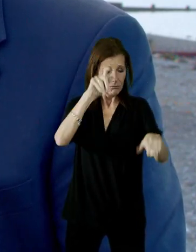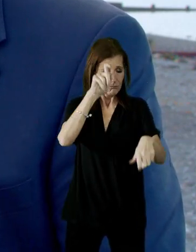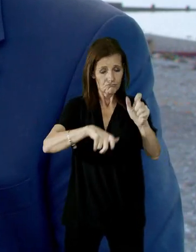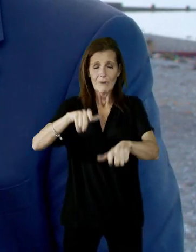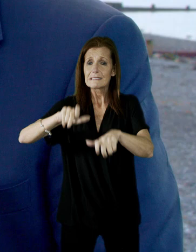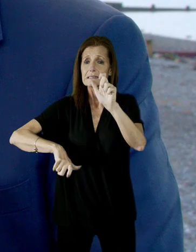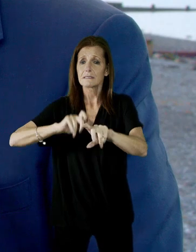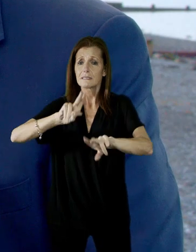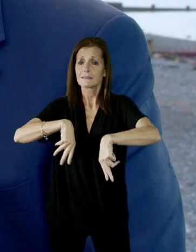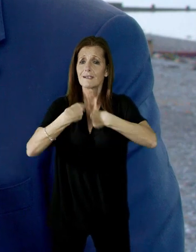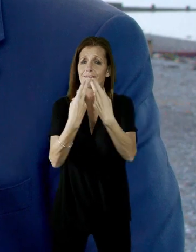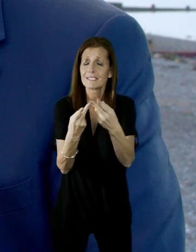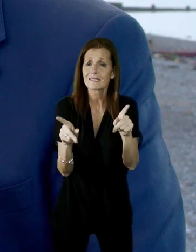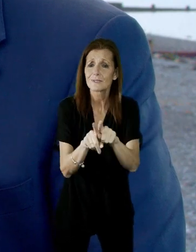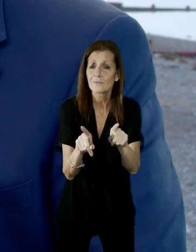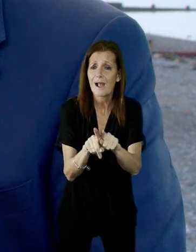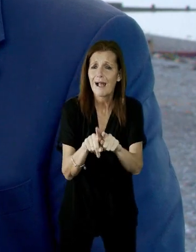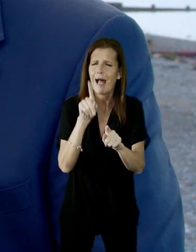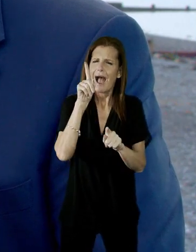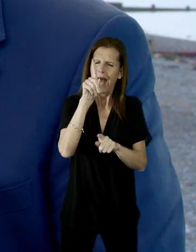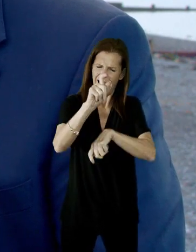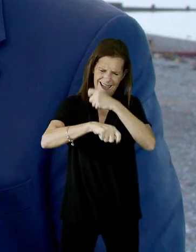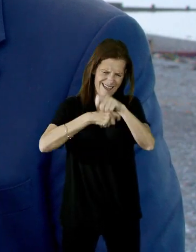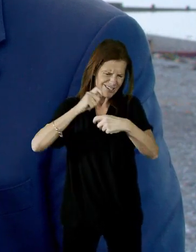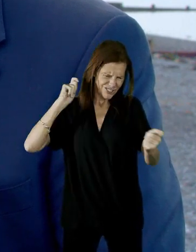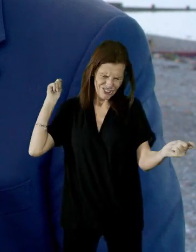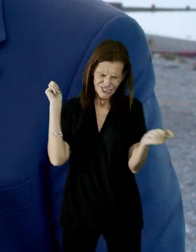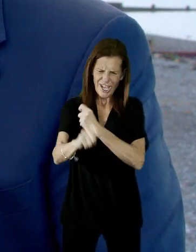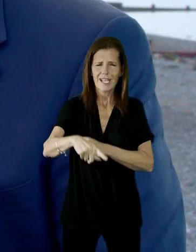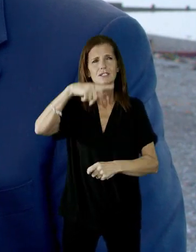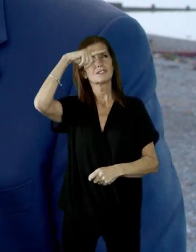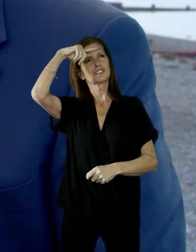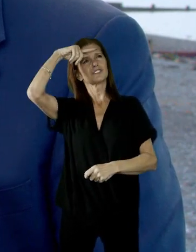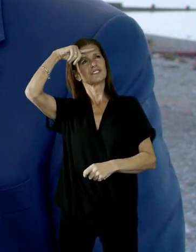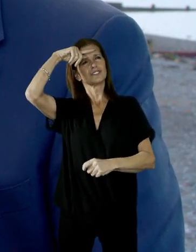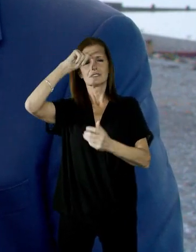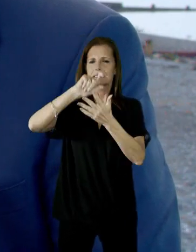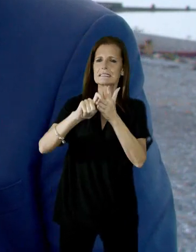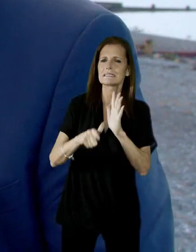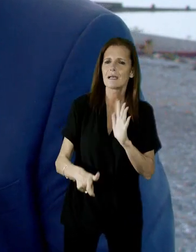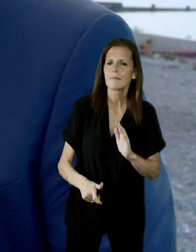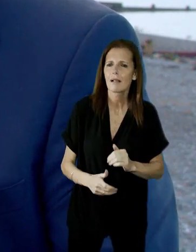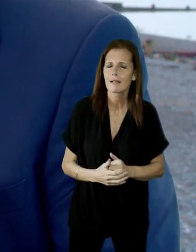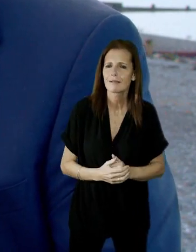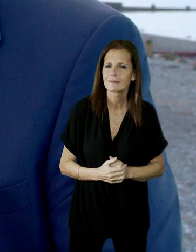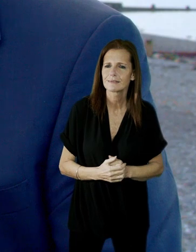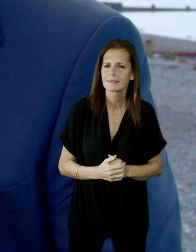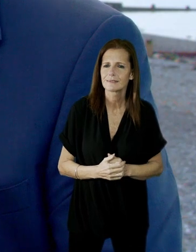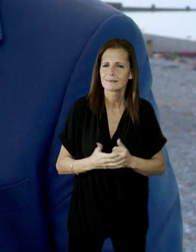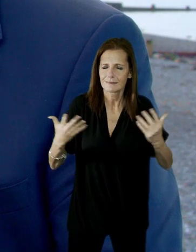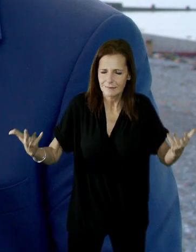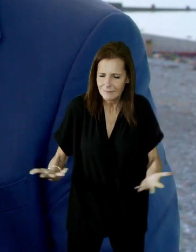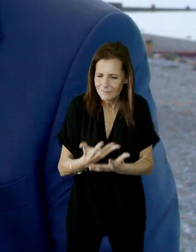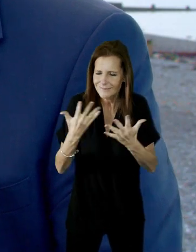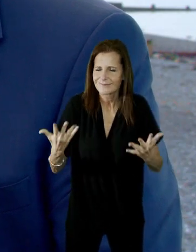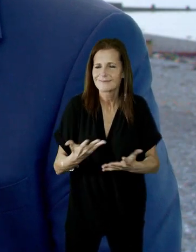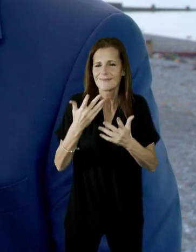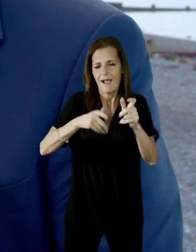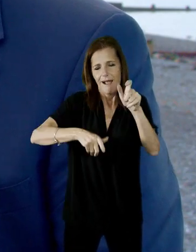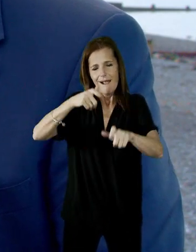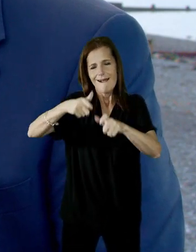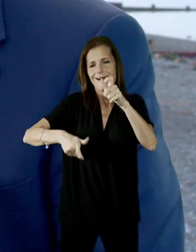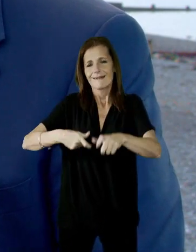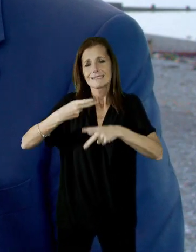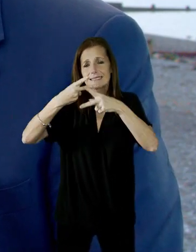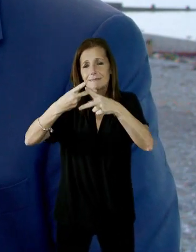tourists, and to deliver a change of preconceptions of disability, enhancing customer care and its